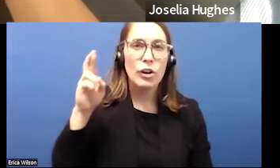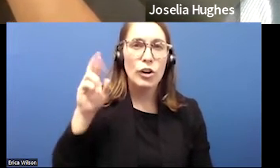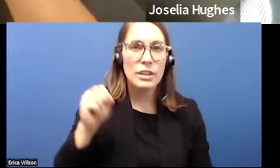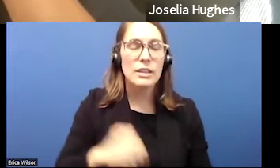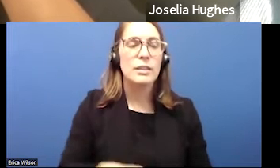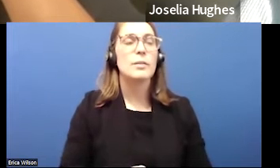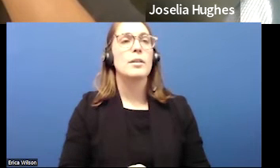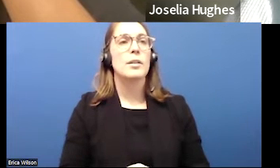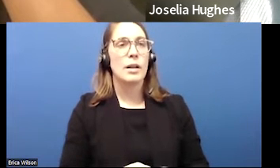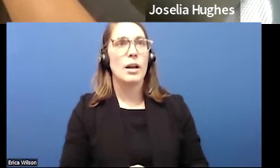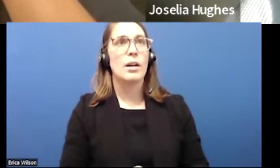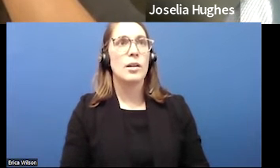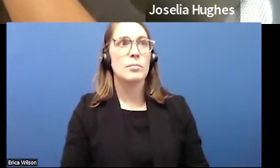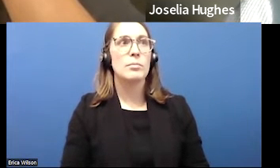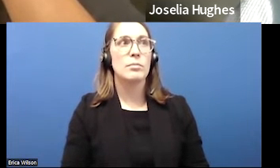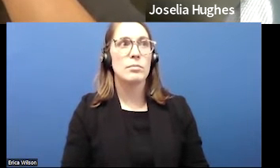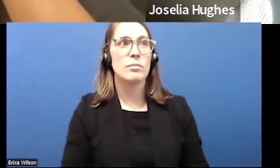hers.